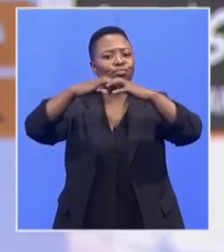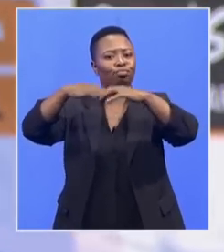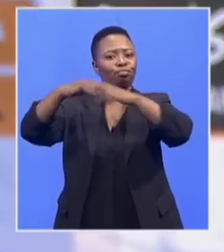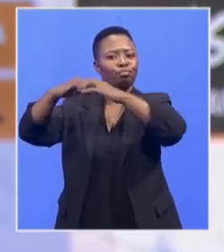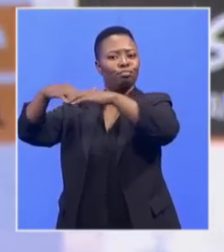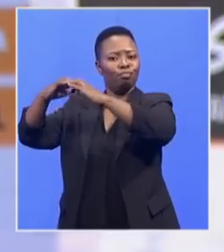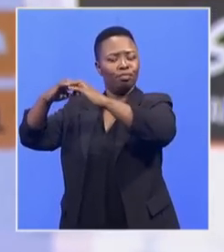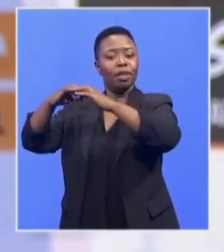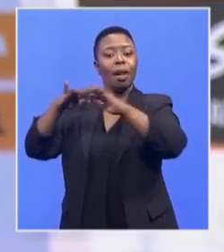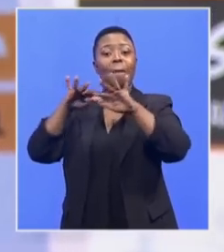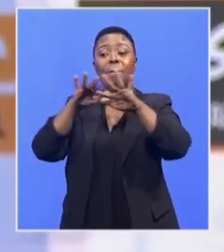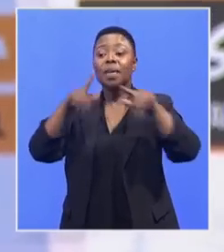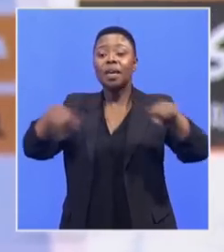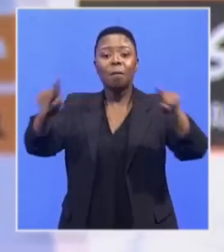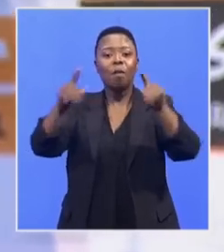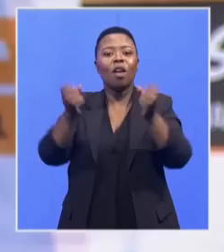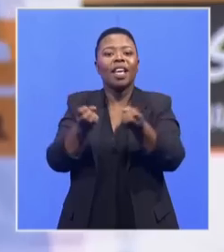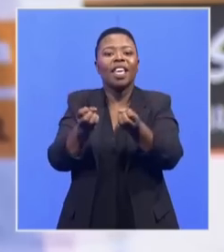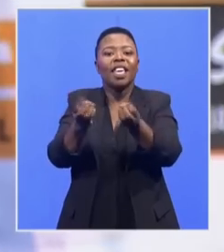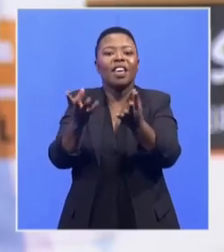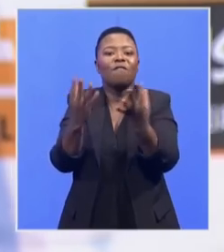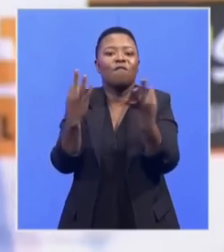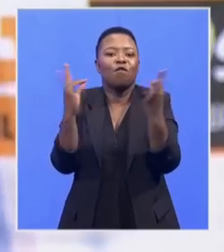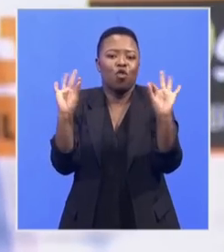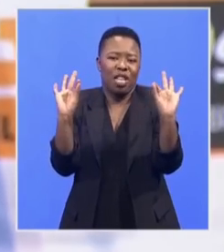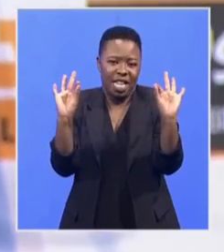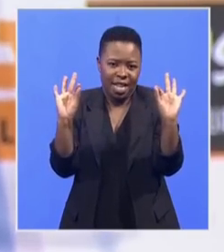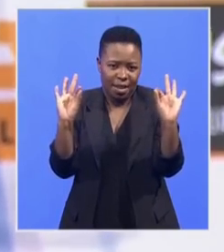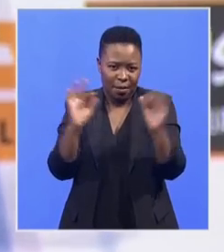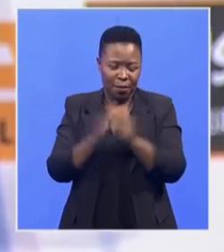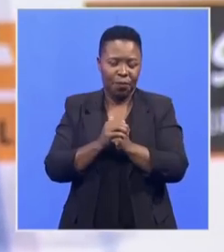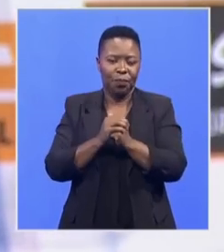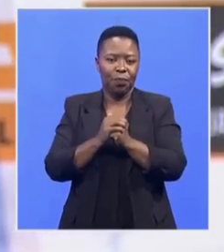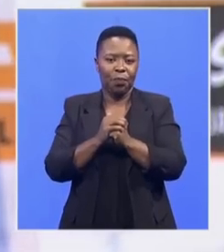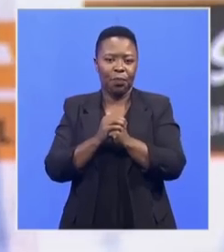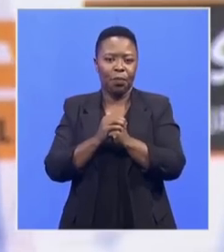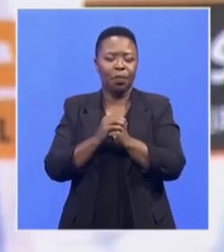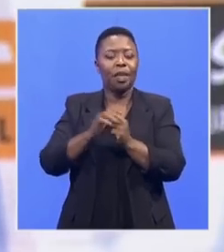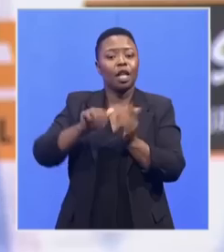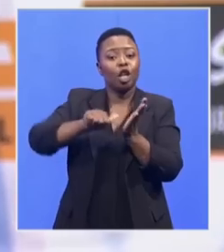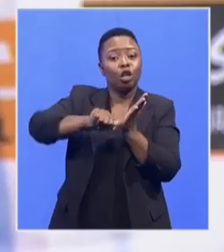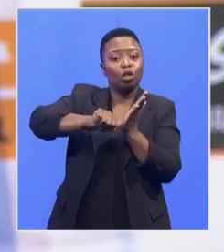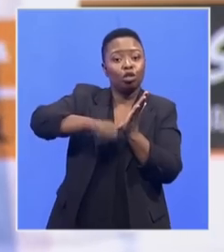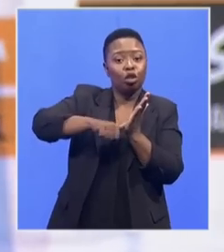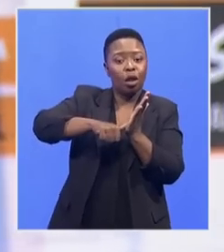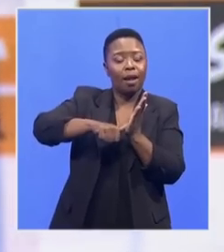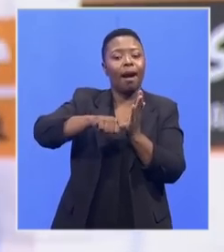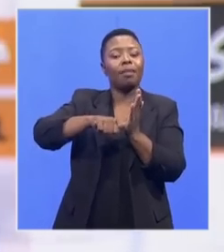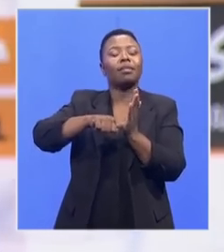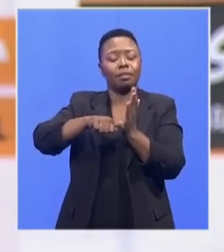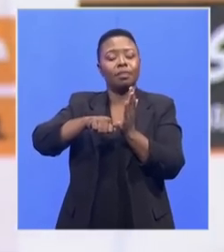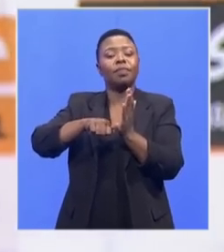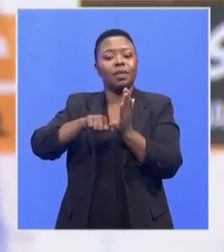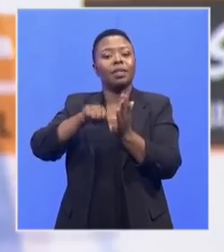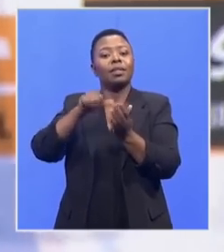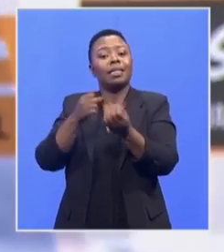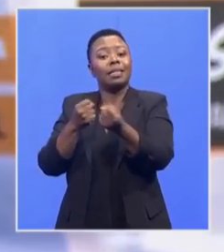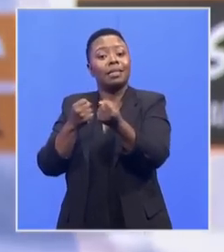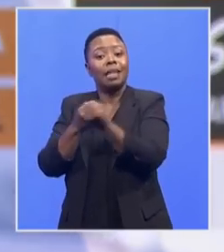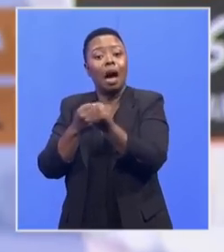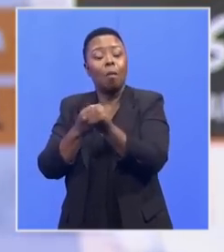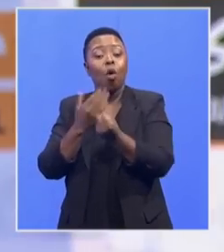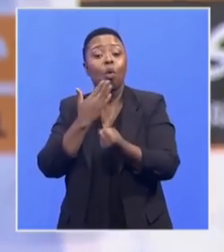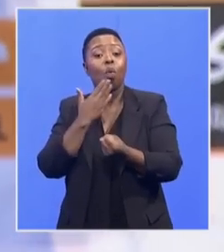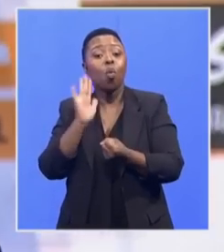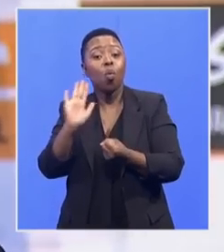free to those people. Social grants support around 18 million